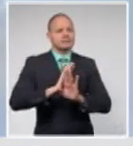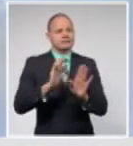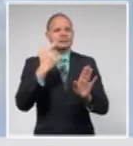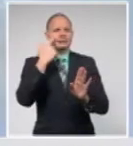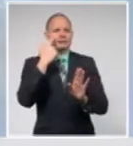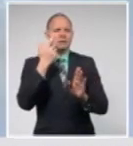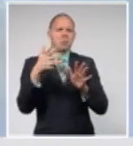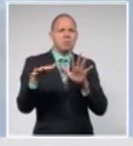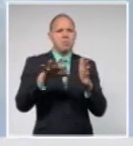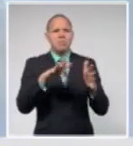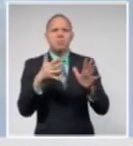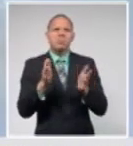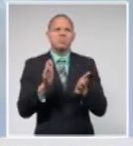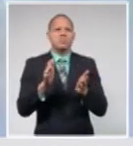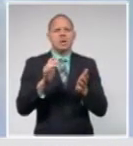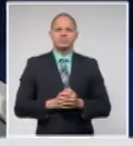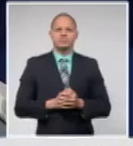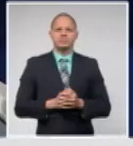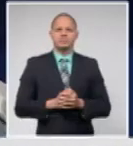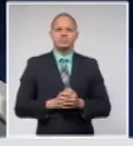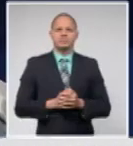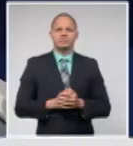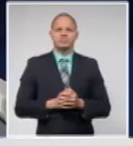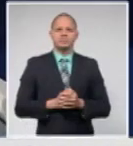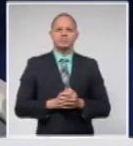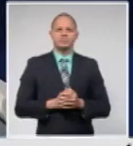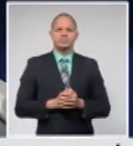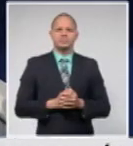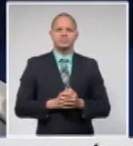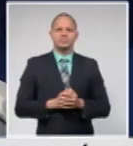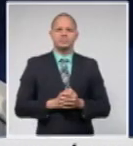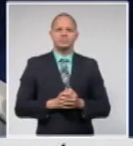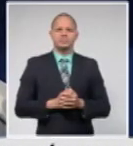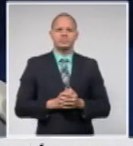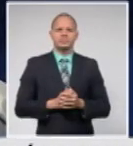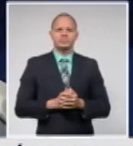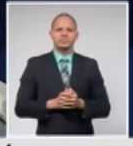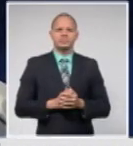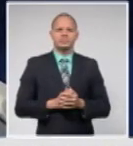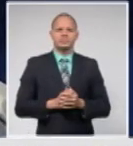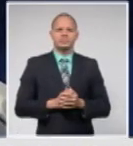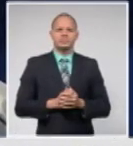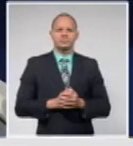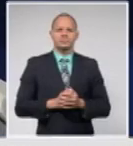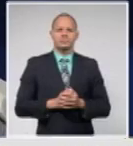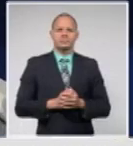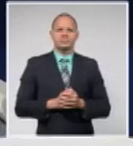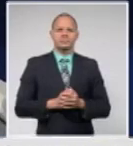5.39, slightly lower than the previous day. With this analysis, of the